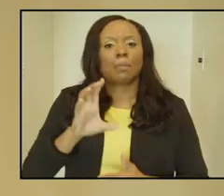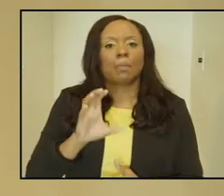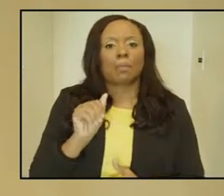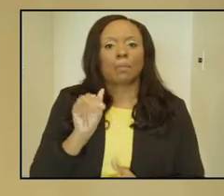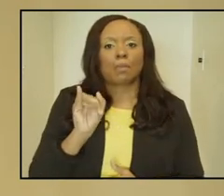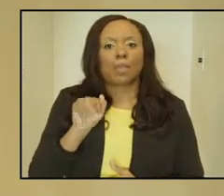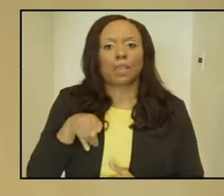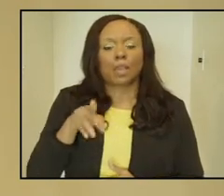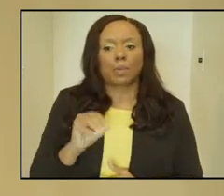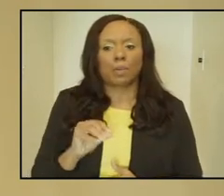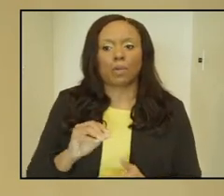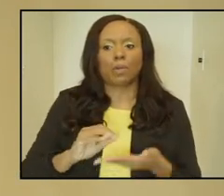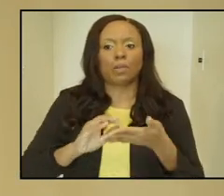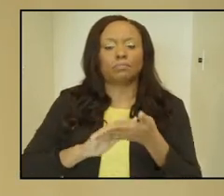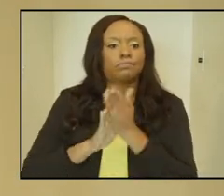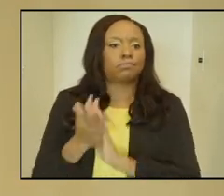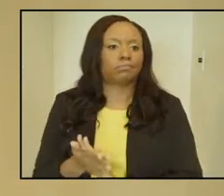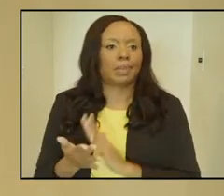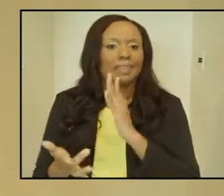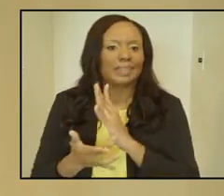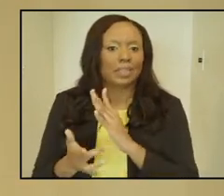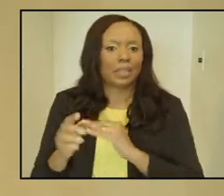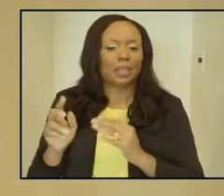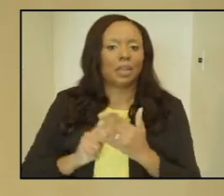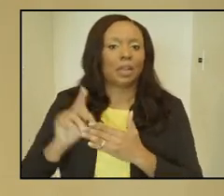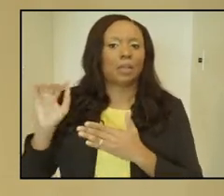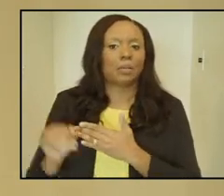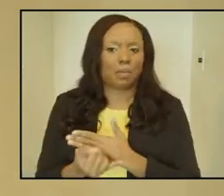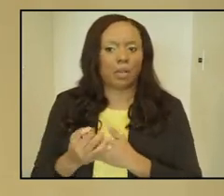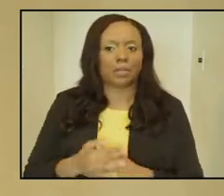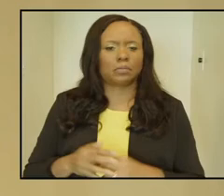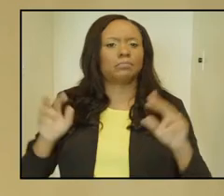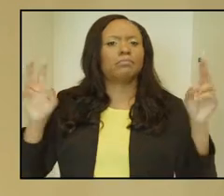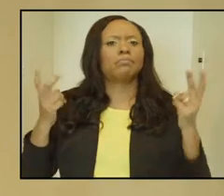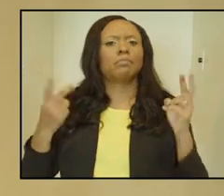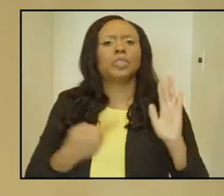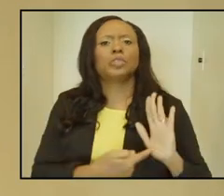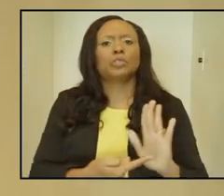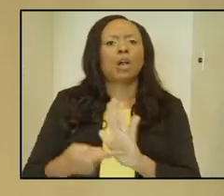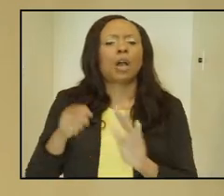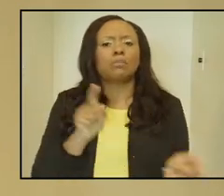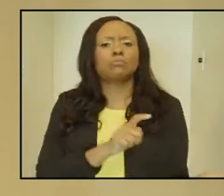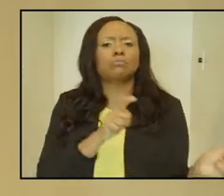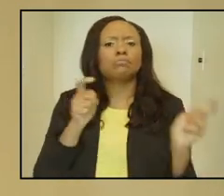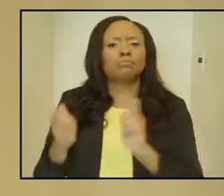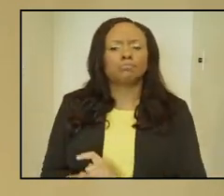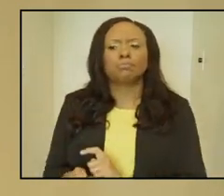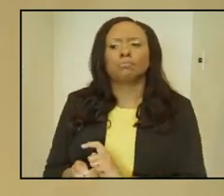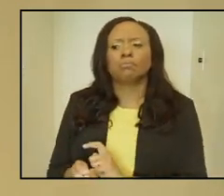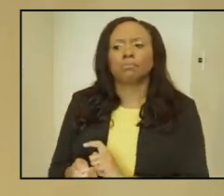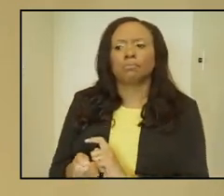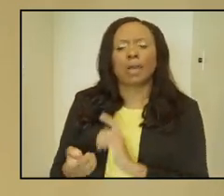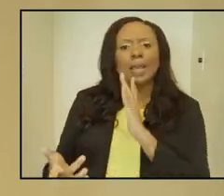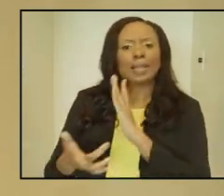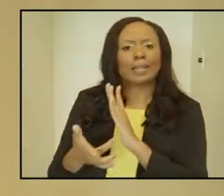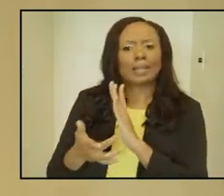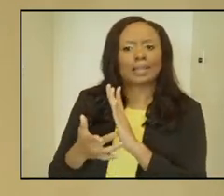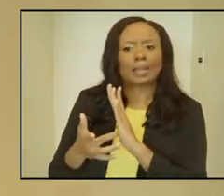digitalization project under the theme, a symbol of transition to digital